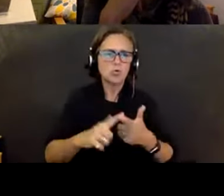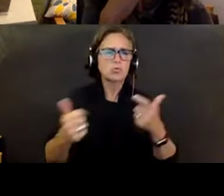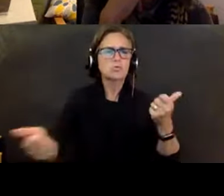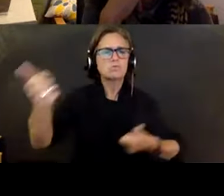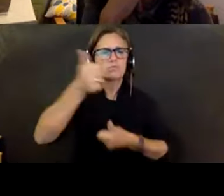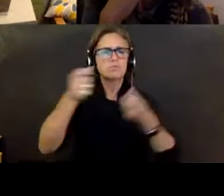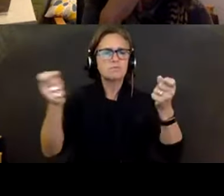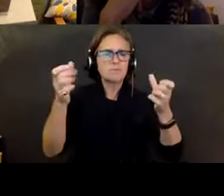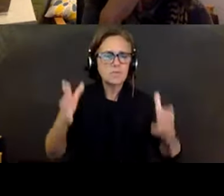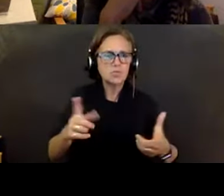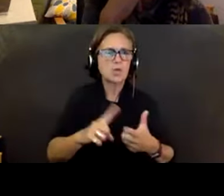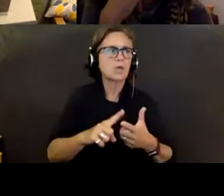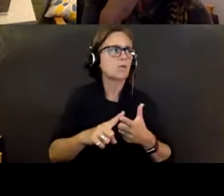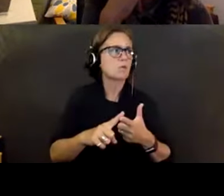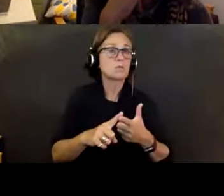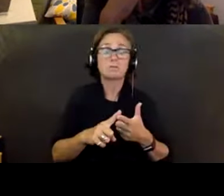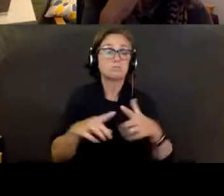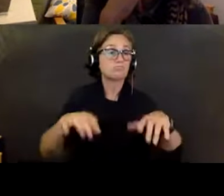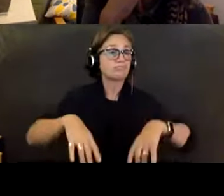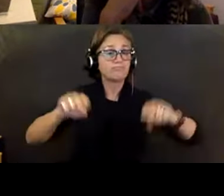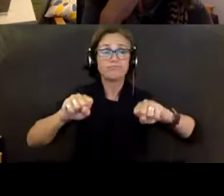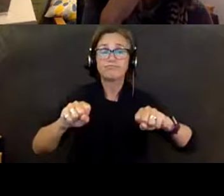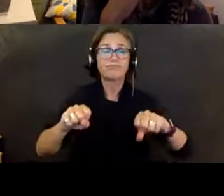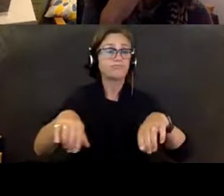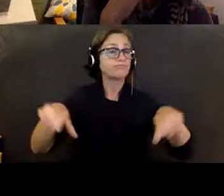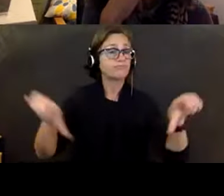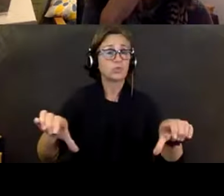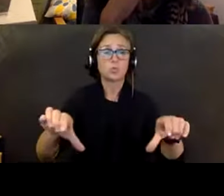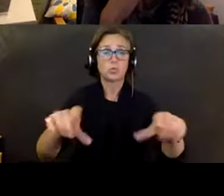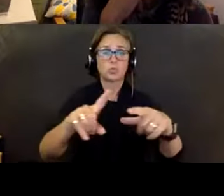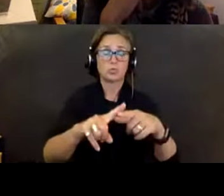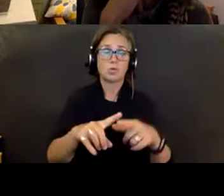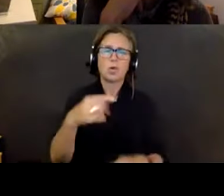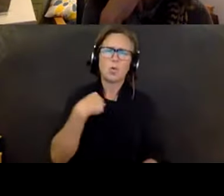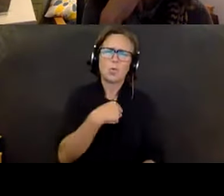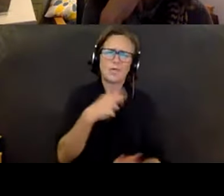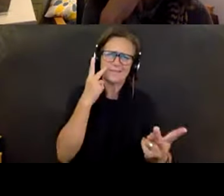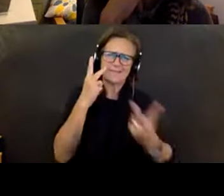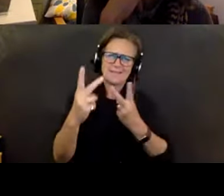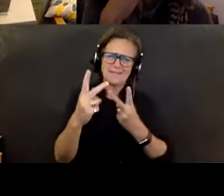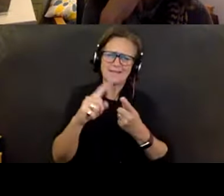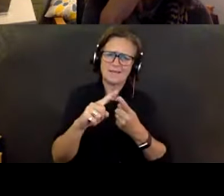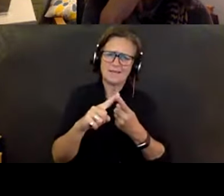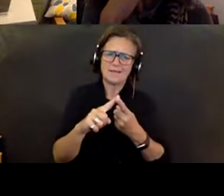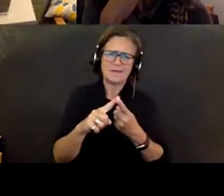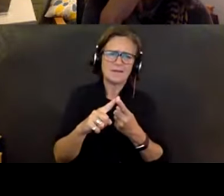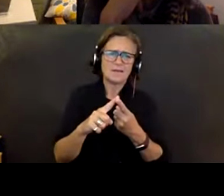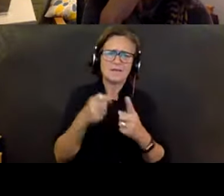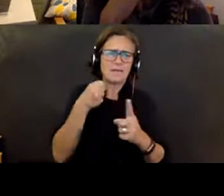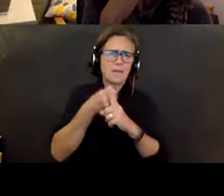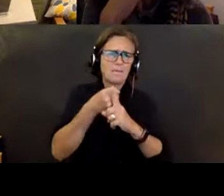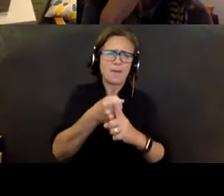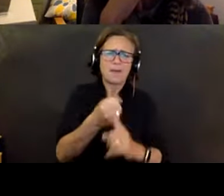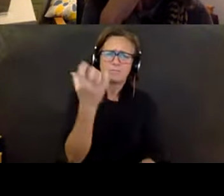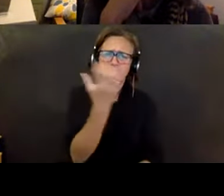important. And we know the linkages between poor academic outcomes, the school to prison